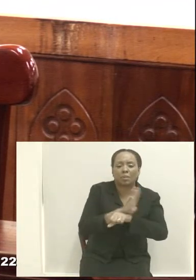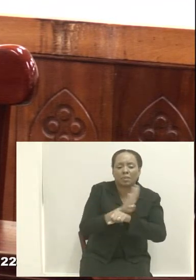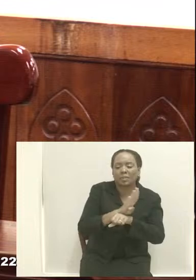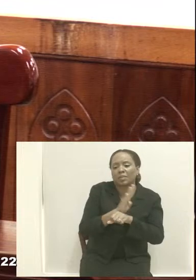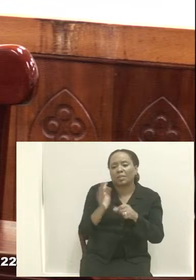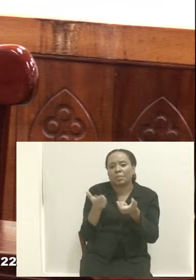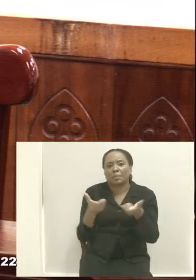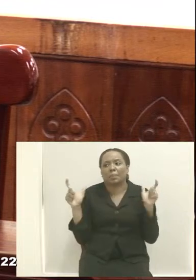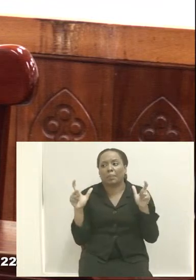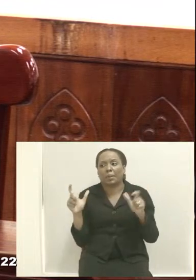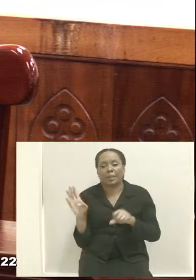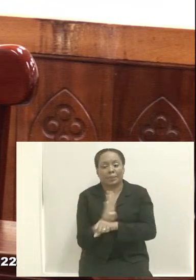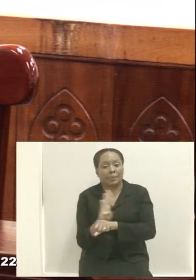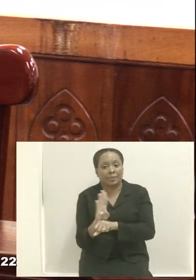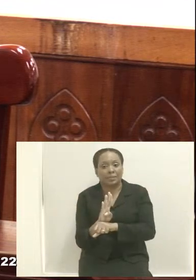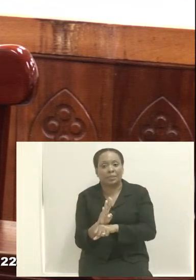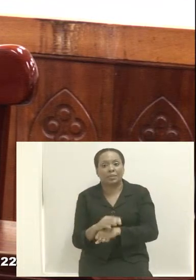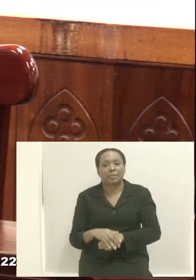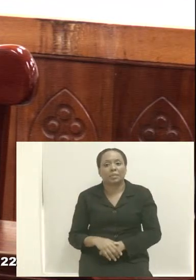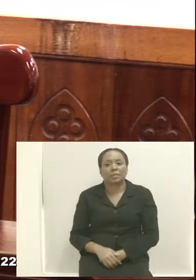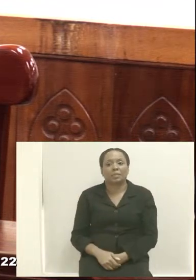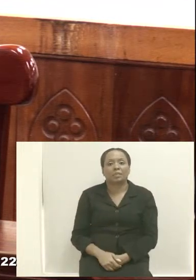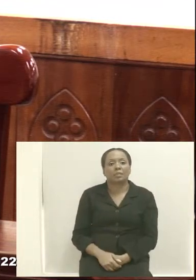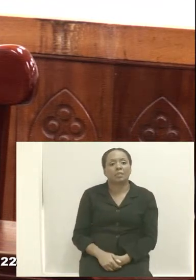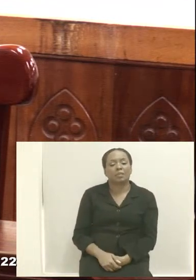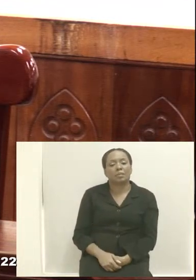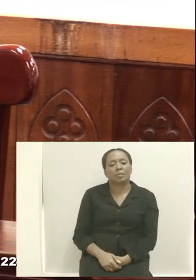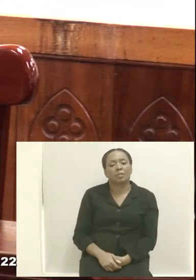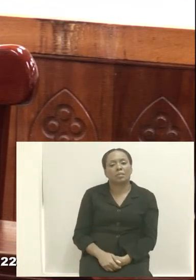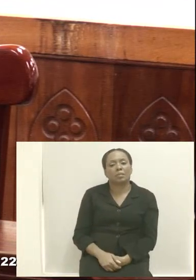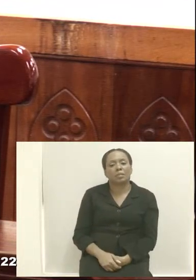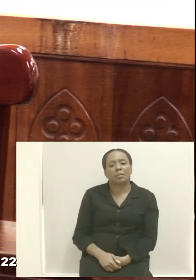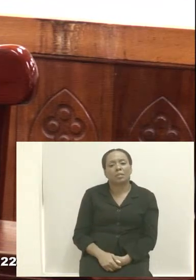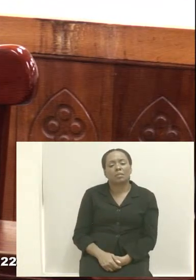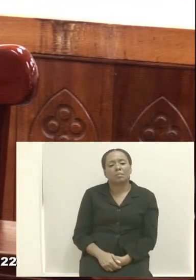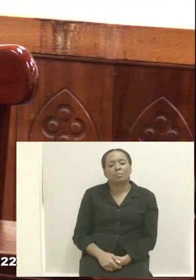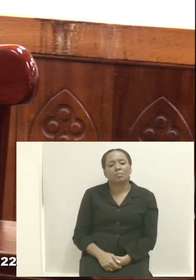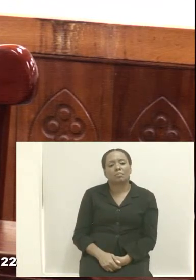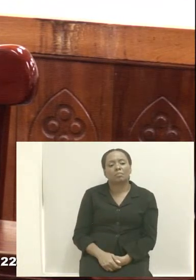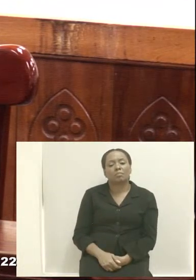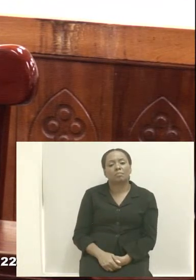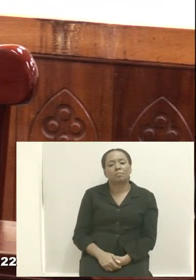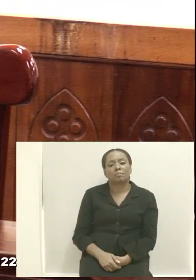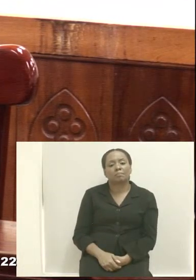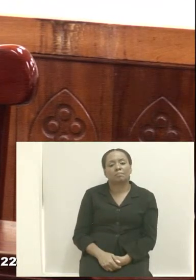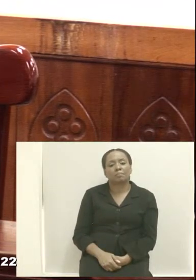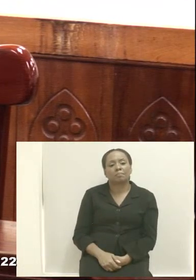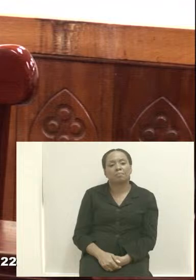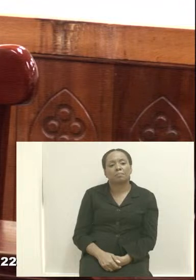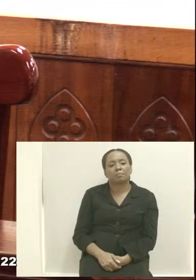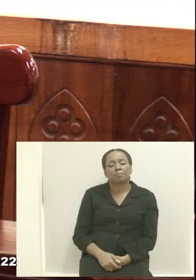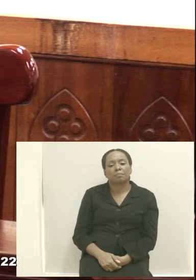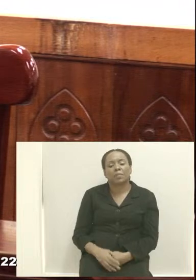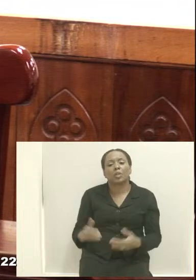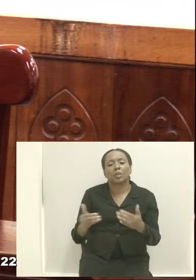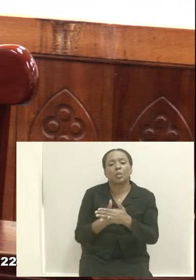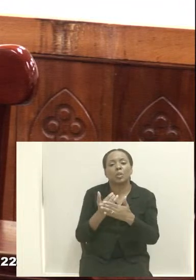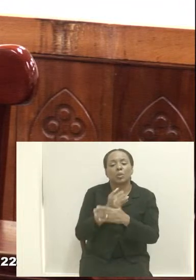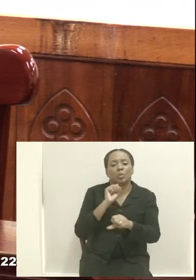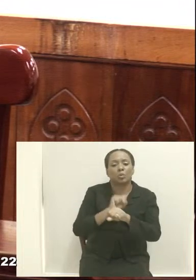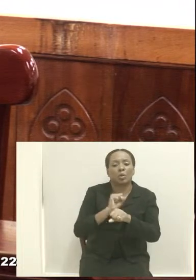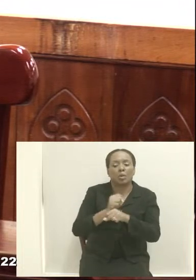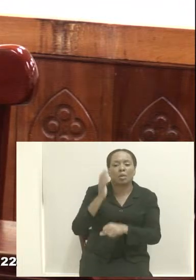thrust towards the creation of new employment in future? That's my question, my first